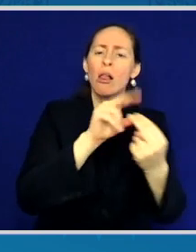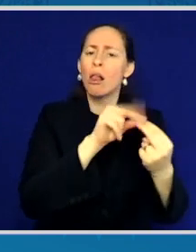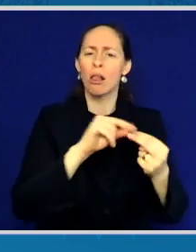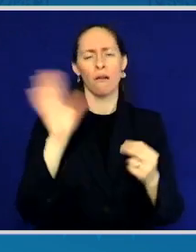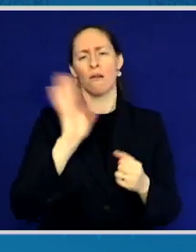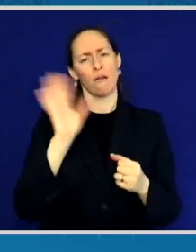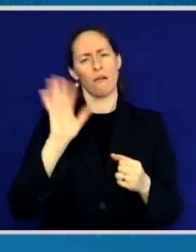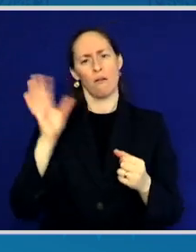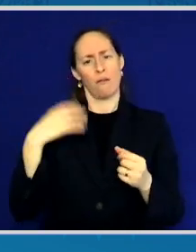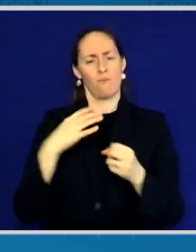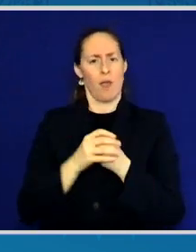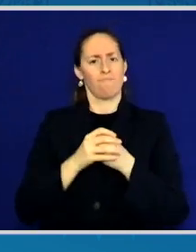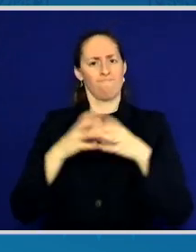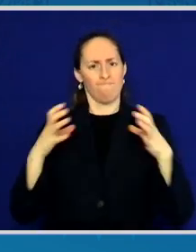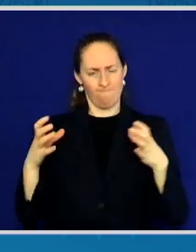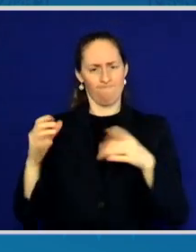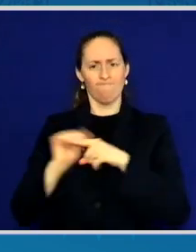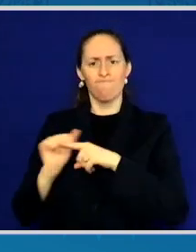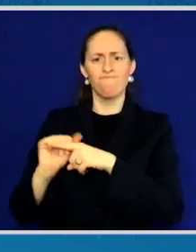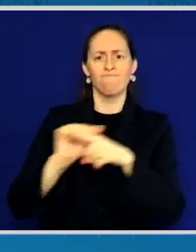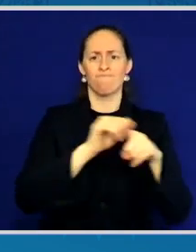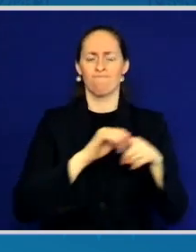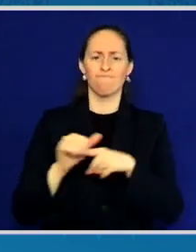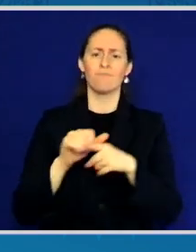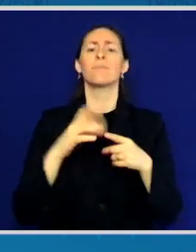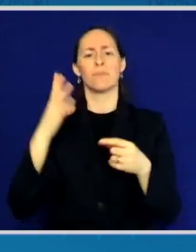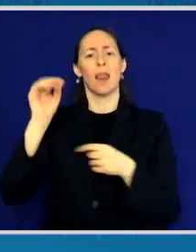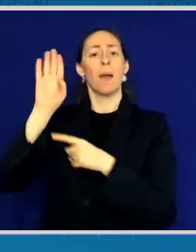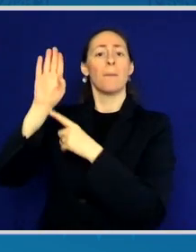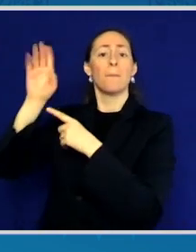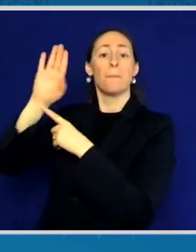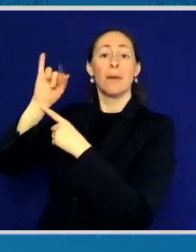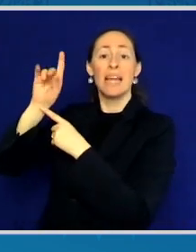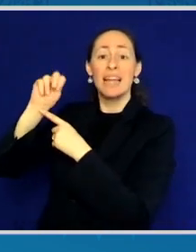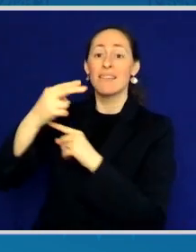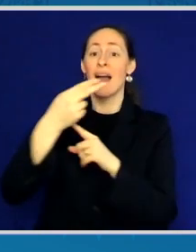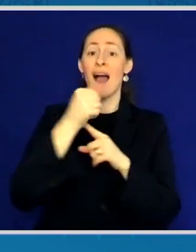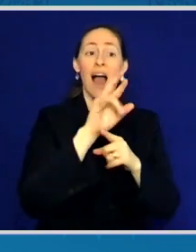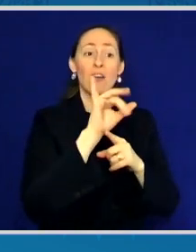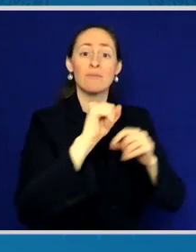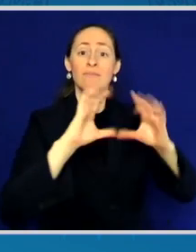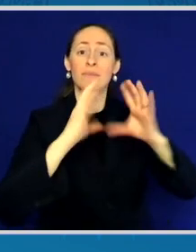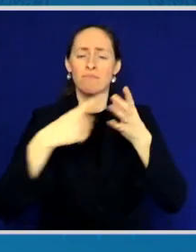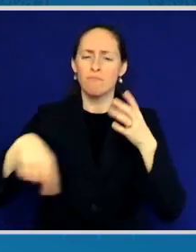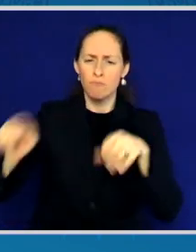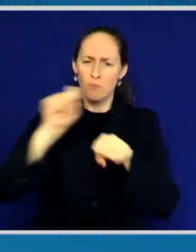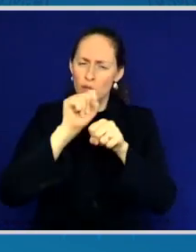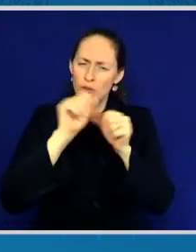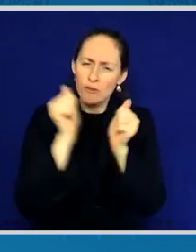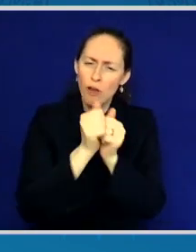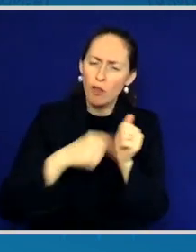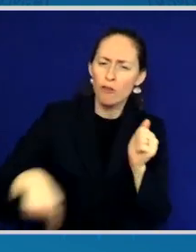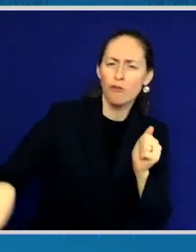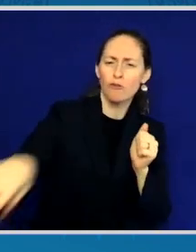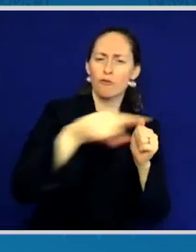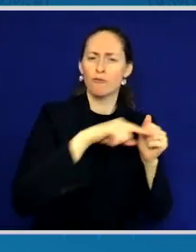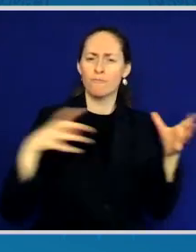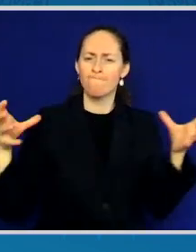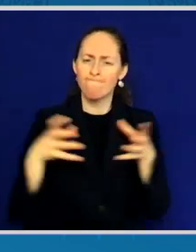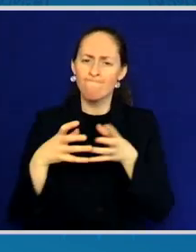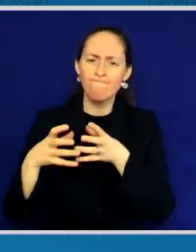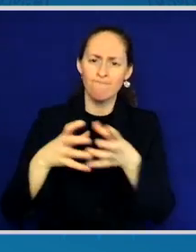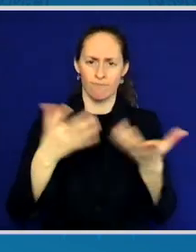excited to have the Biden-Harris administration working on all the things you have. And with the challenges we've dealt with